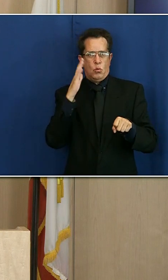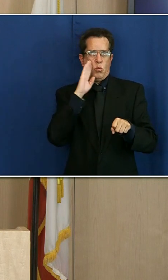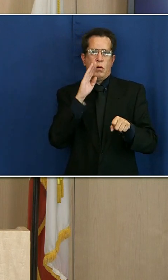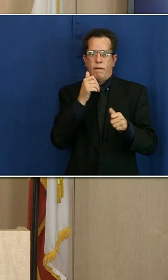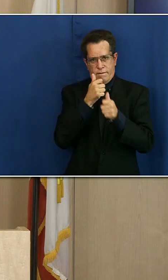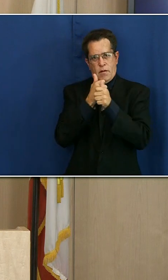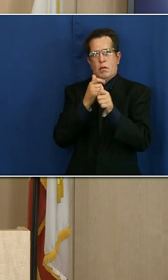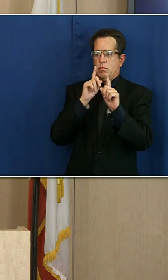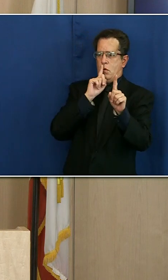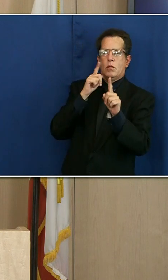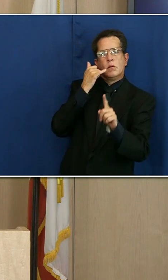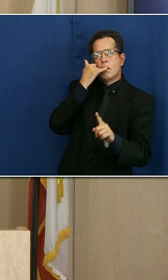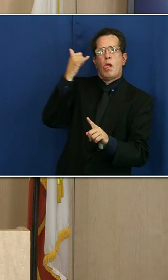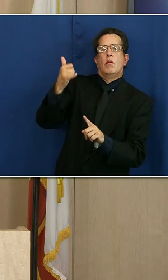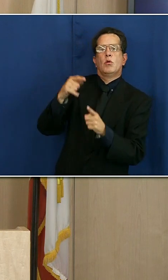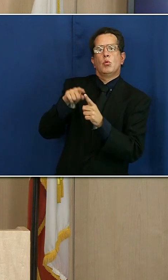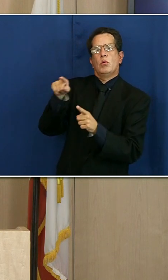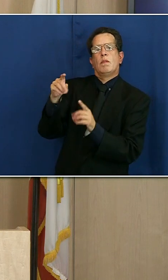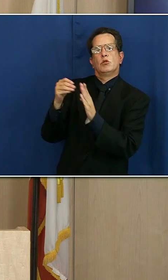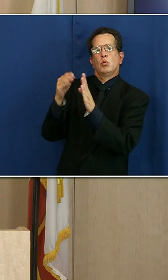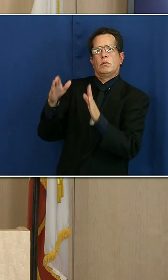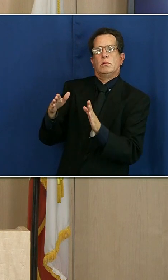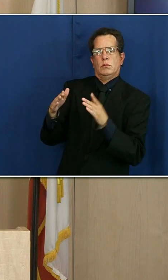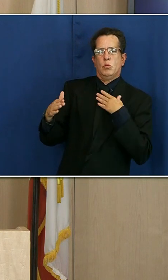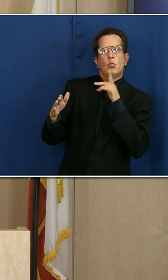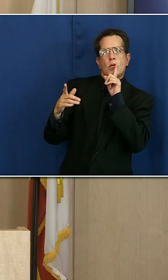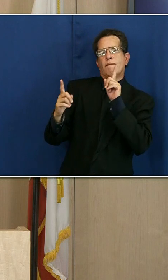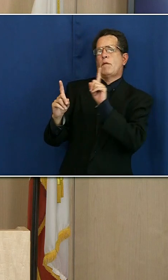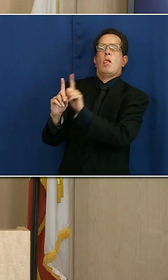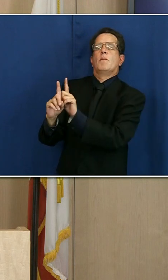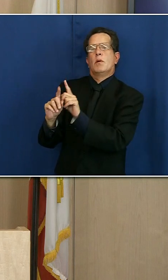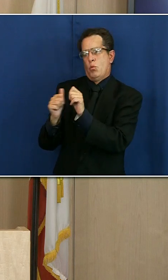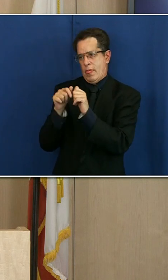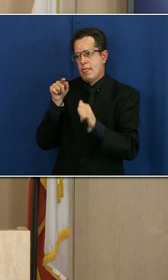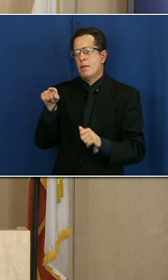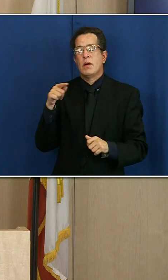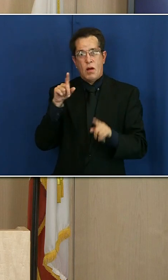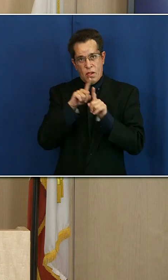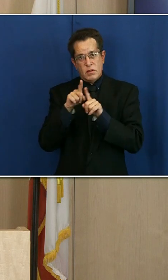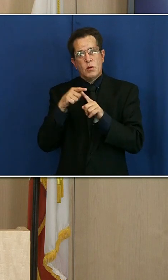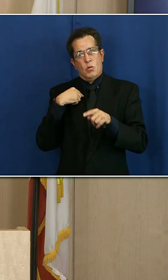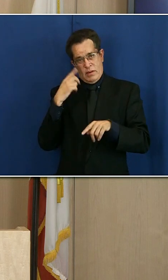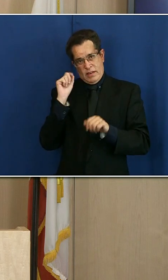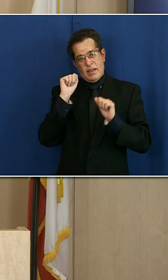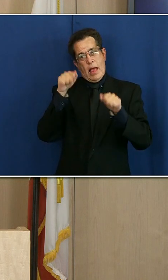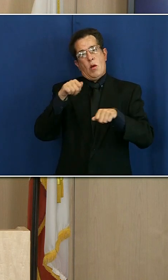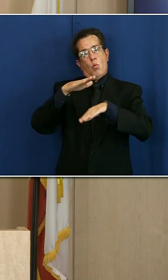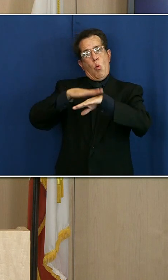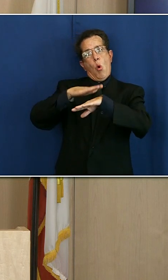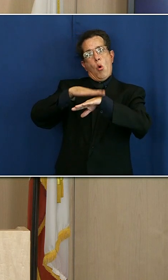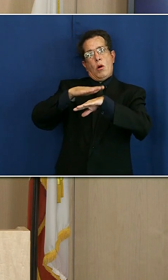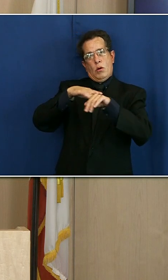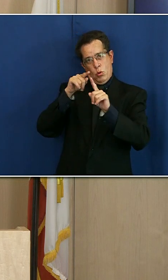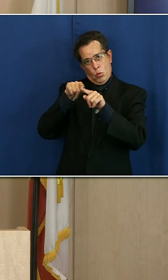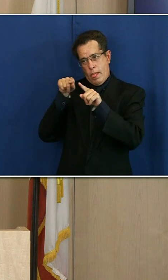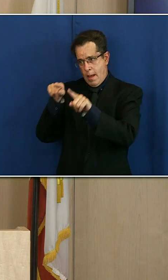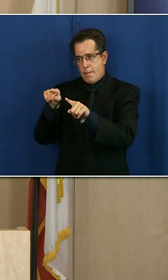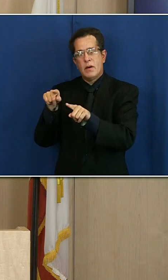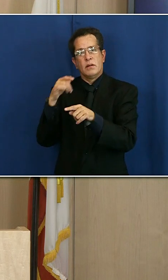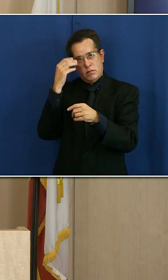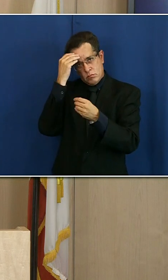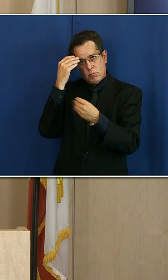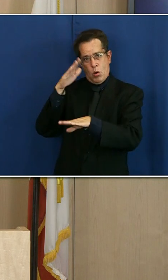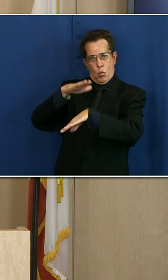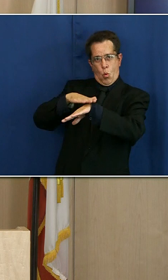follow-up with those students. We do have the ability to follow up with students via warnings and other notifications that can go to